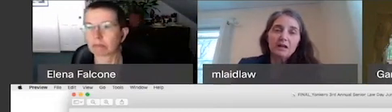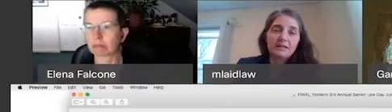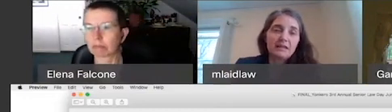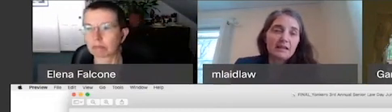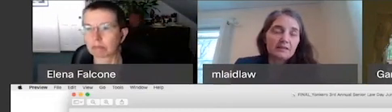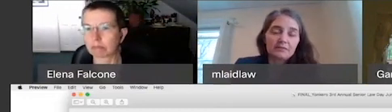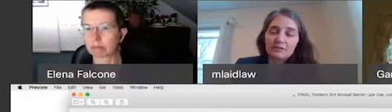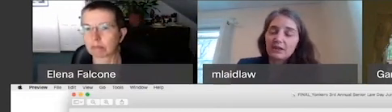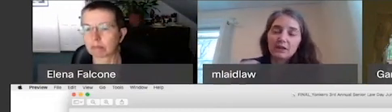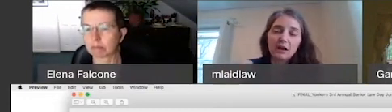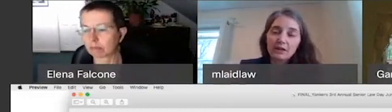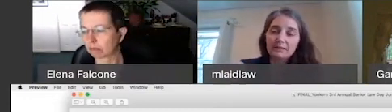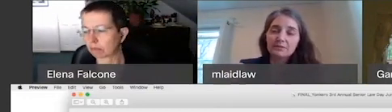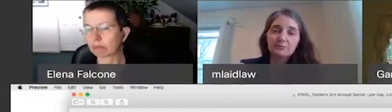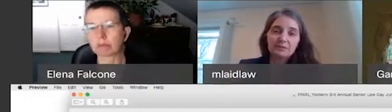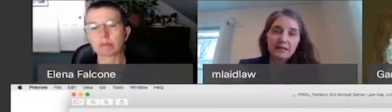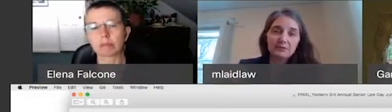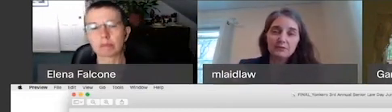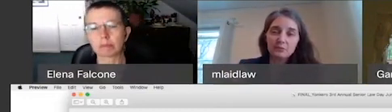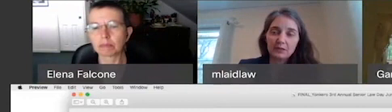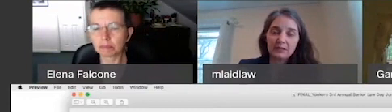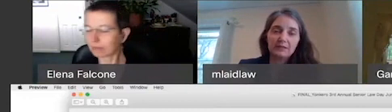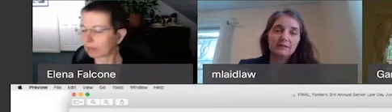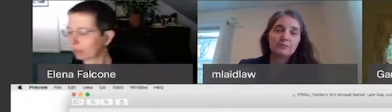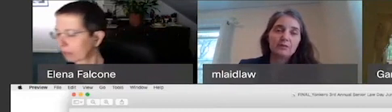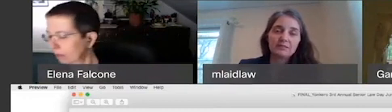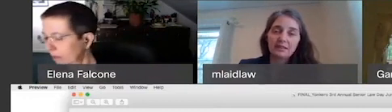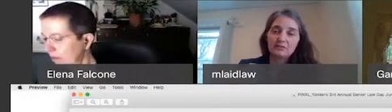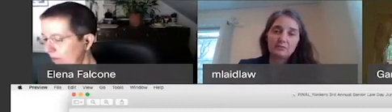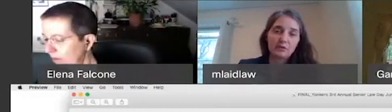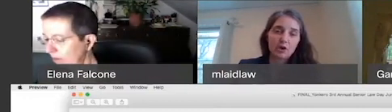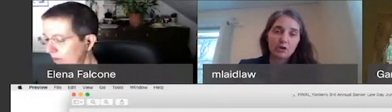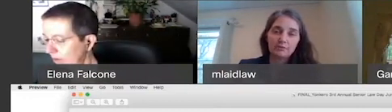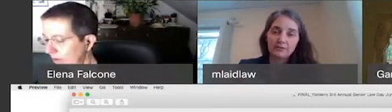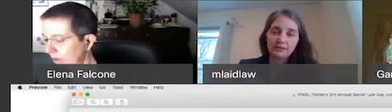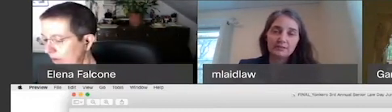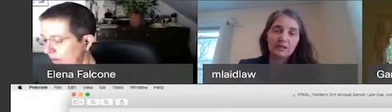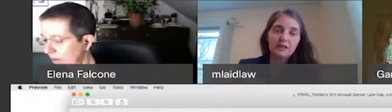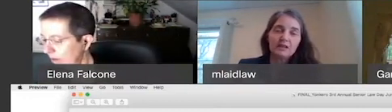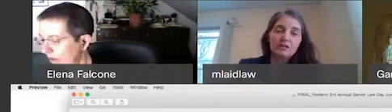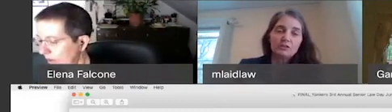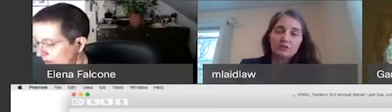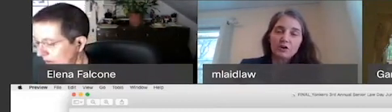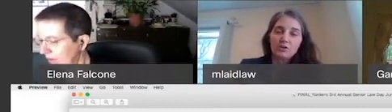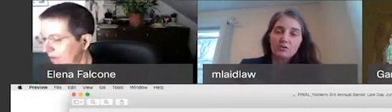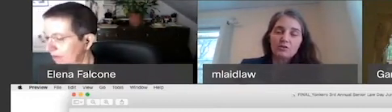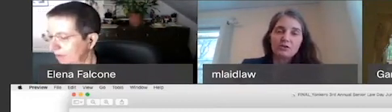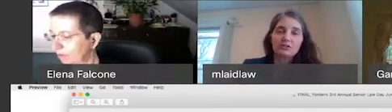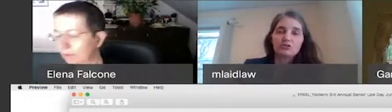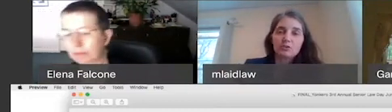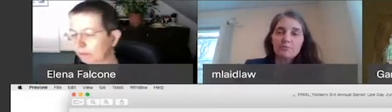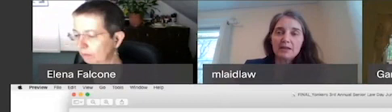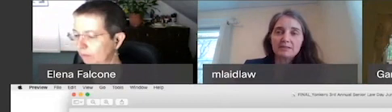And again, just that concept of planners win resonates throughout all of this. So there's